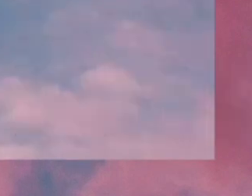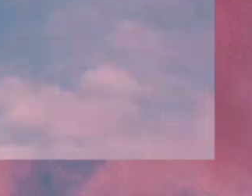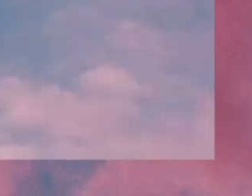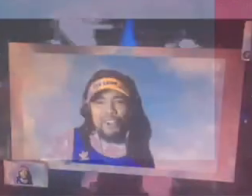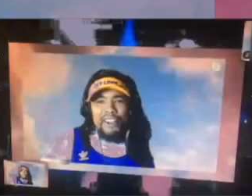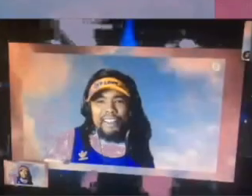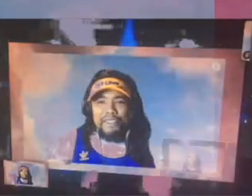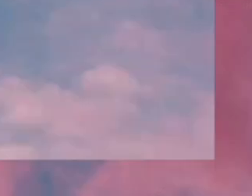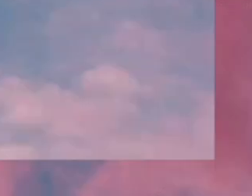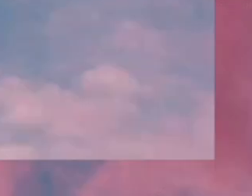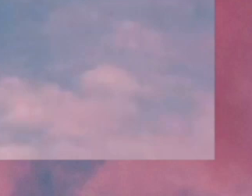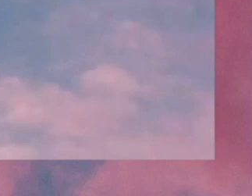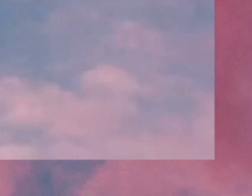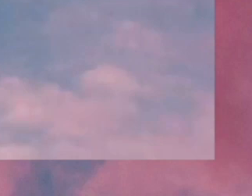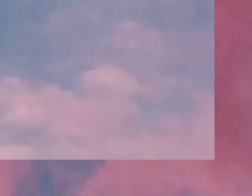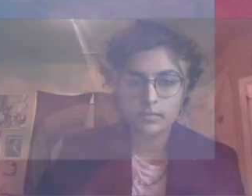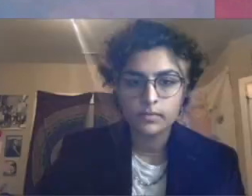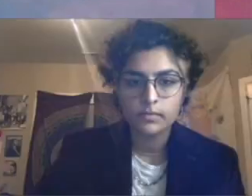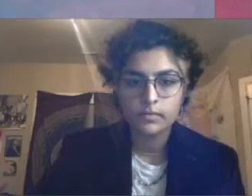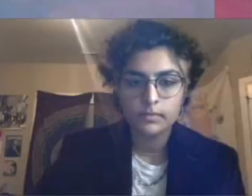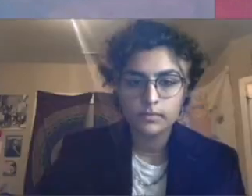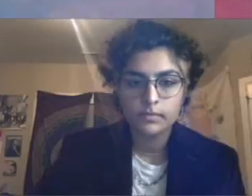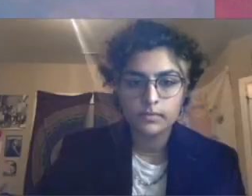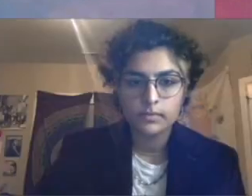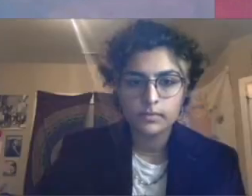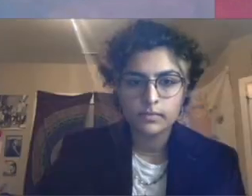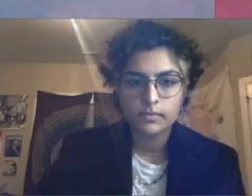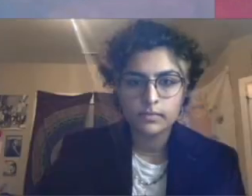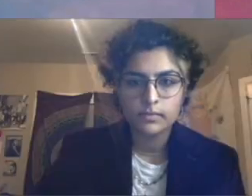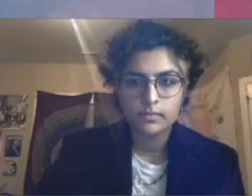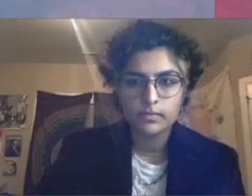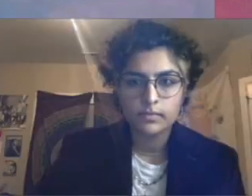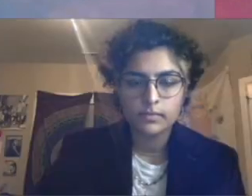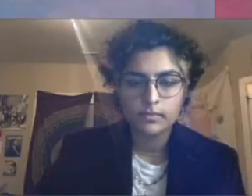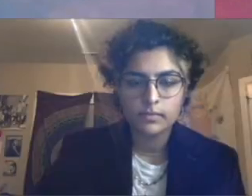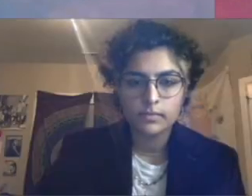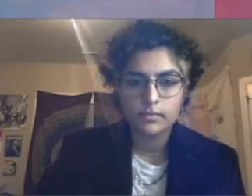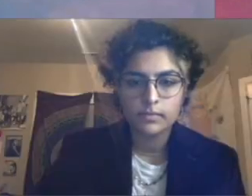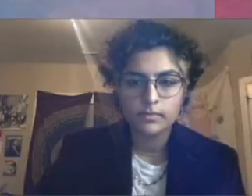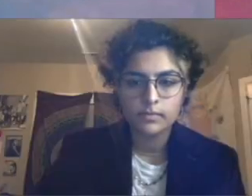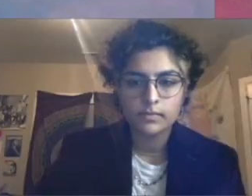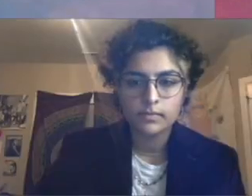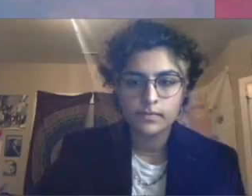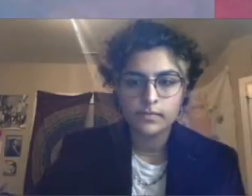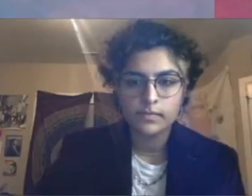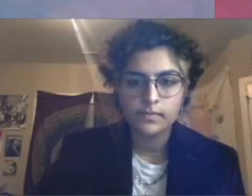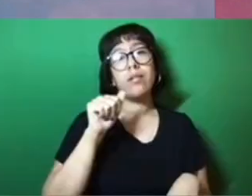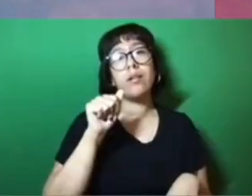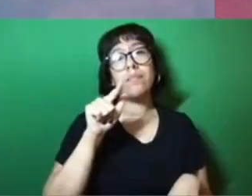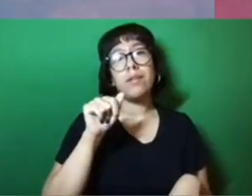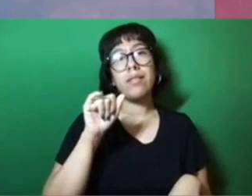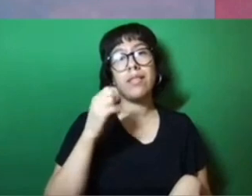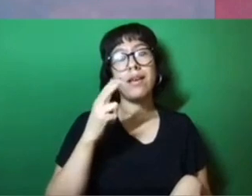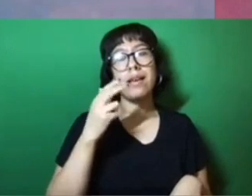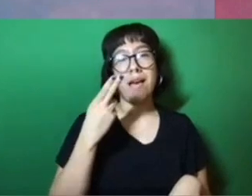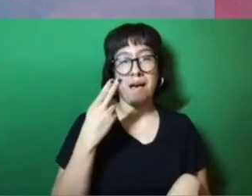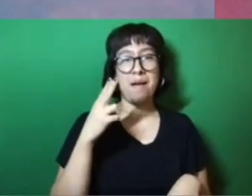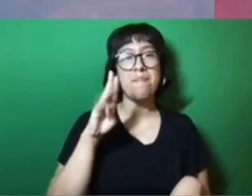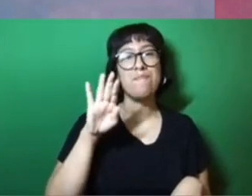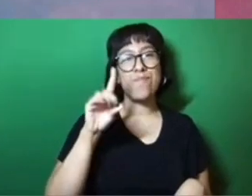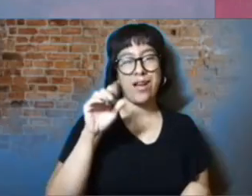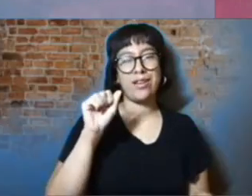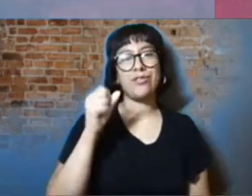Did y'all hear the bars? Oh my goodness. Shouts out Aaliyah Bradshaw, also featured in the